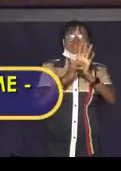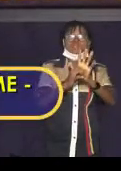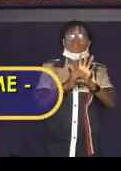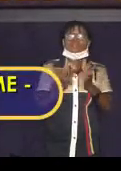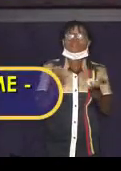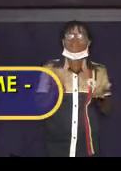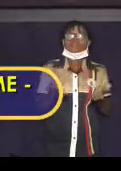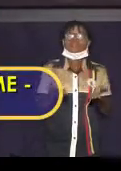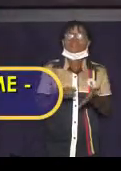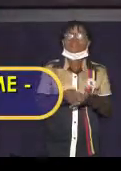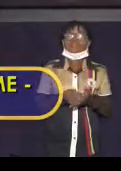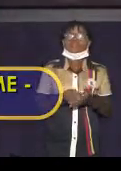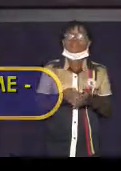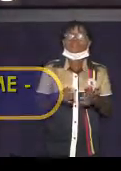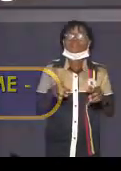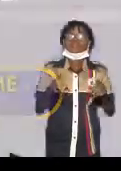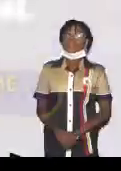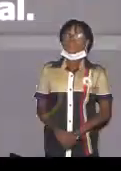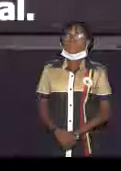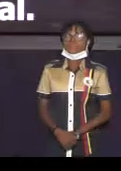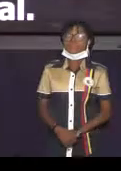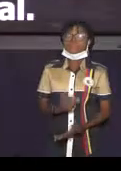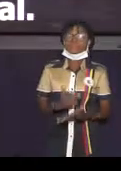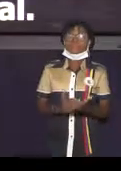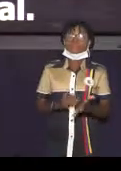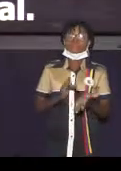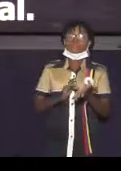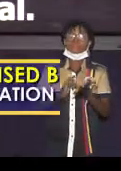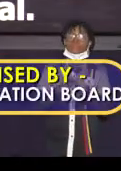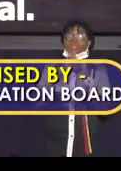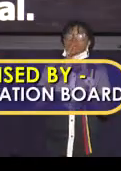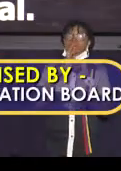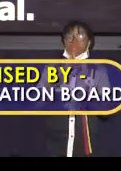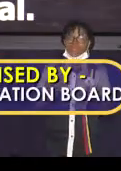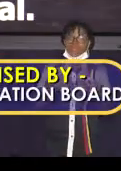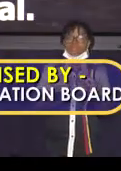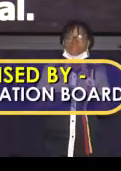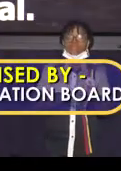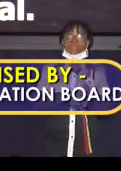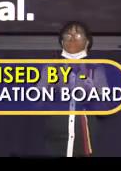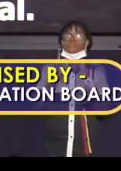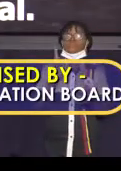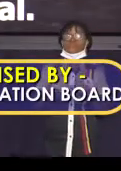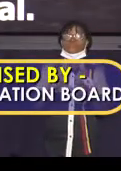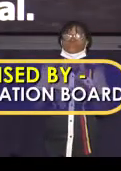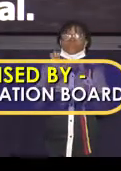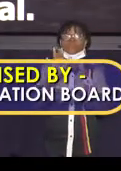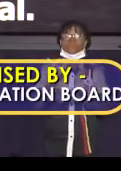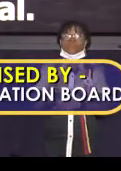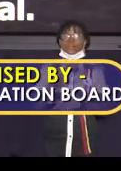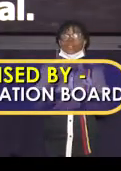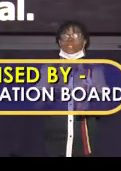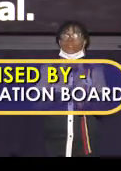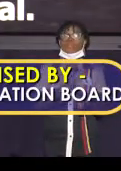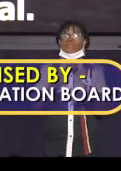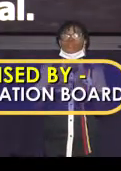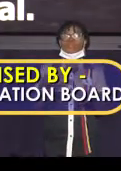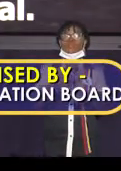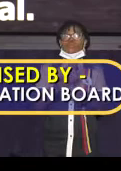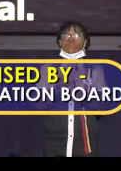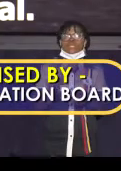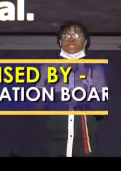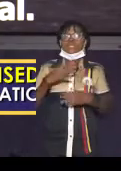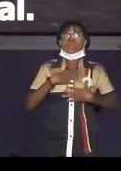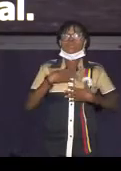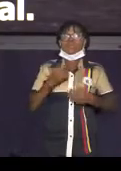talking about. So some drugs are given to people by doctors to make them healthy, while